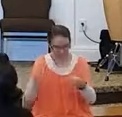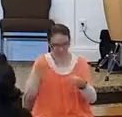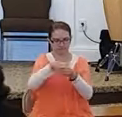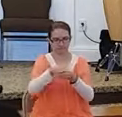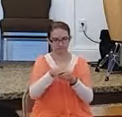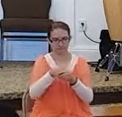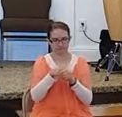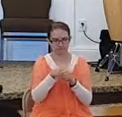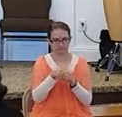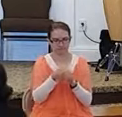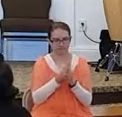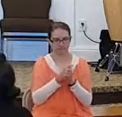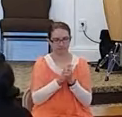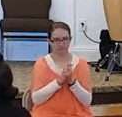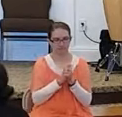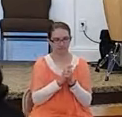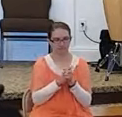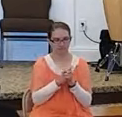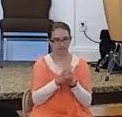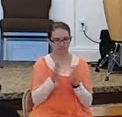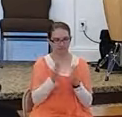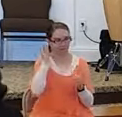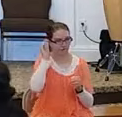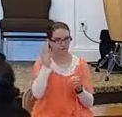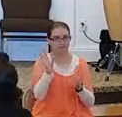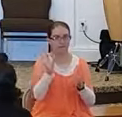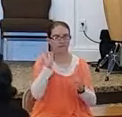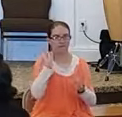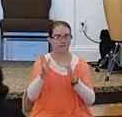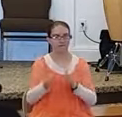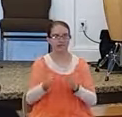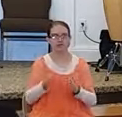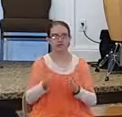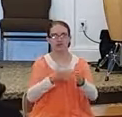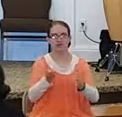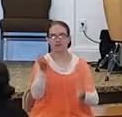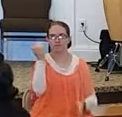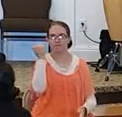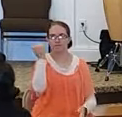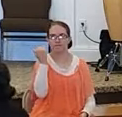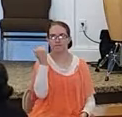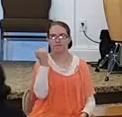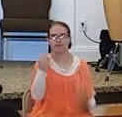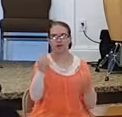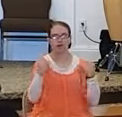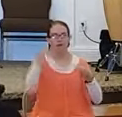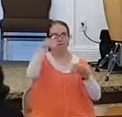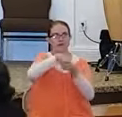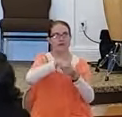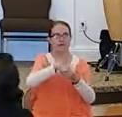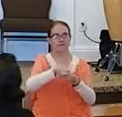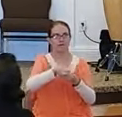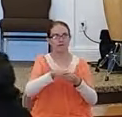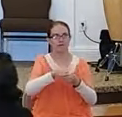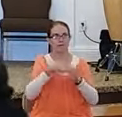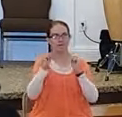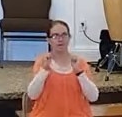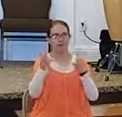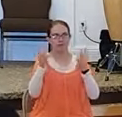Oh, come on. Hallelujah. I heard one preacher sing a little song here a while back. He said, I got the inside bling